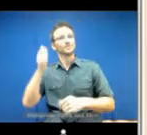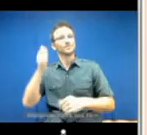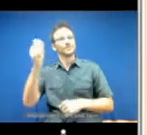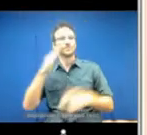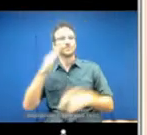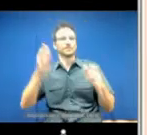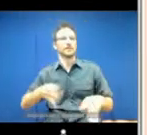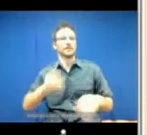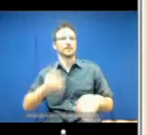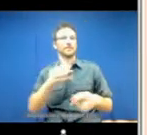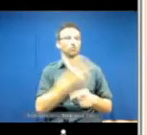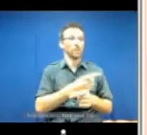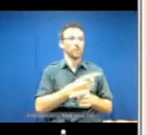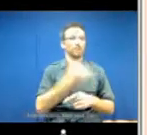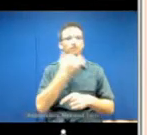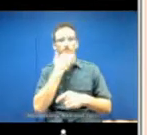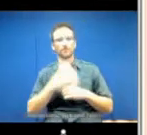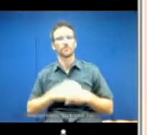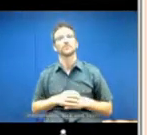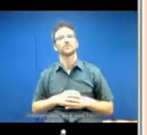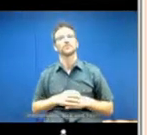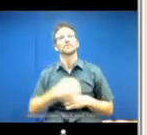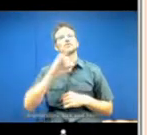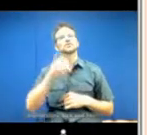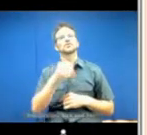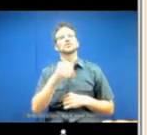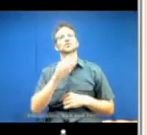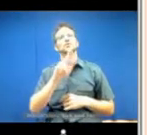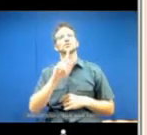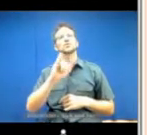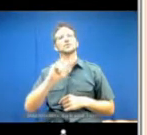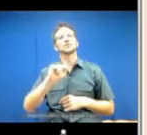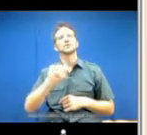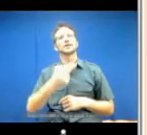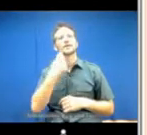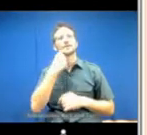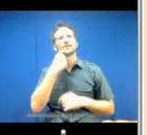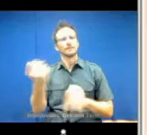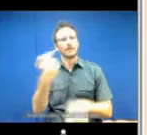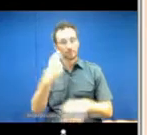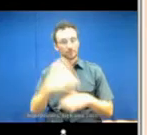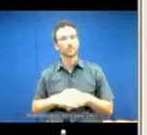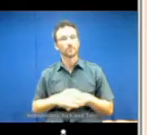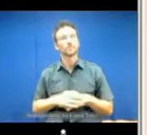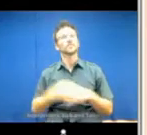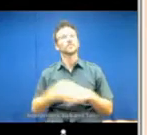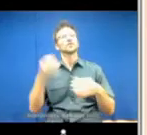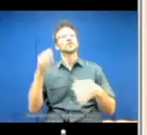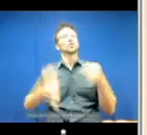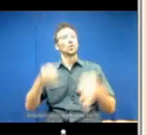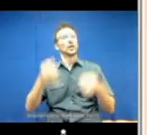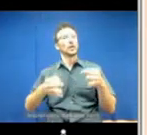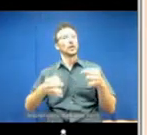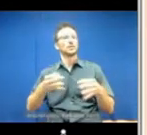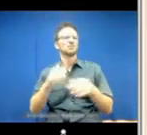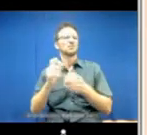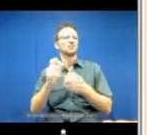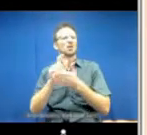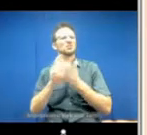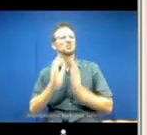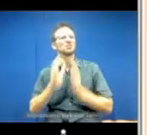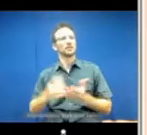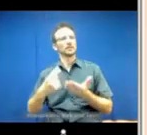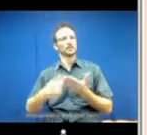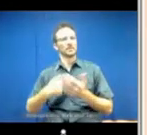And Judith asked, do courts or attorneys ever balk at hiring 4 interpreters for 1 deaf person? Seems it might be